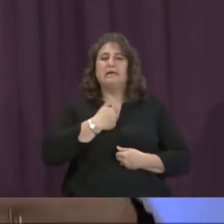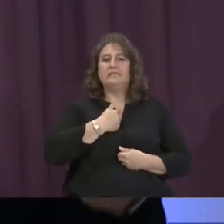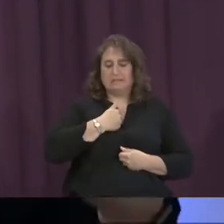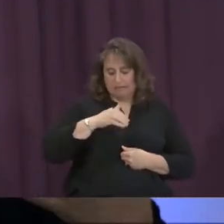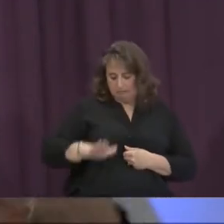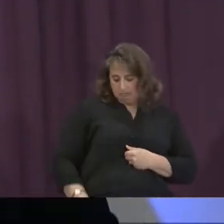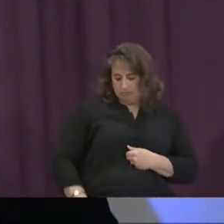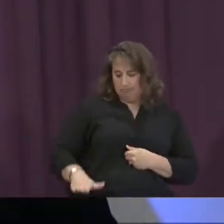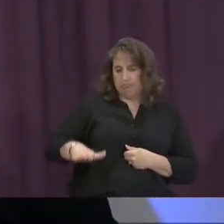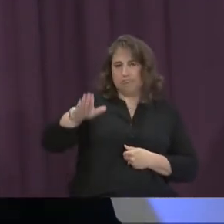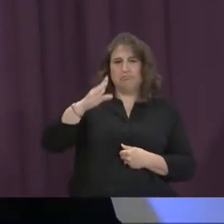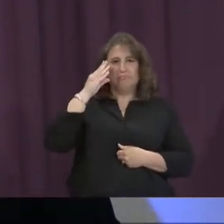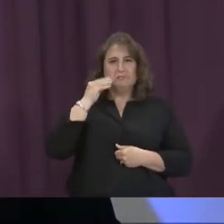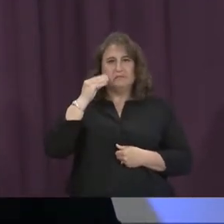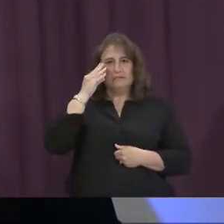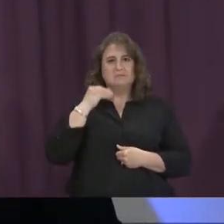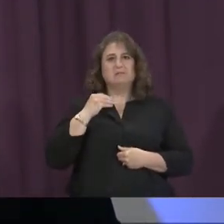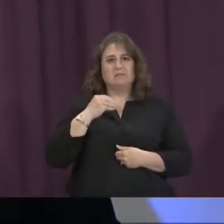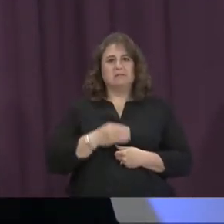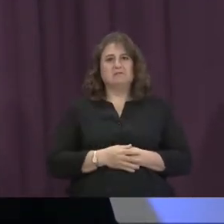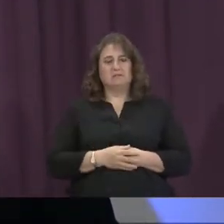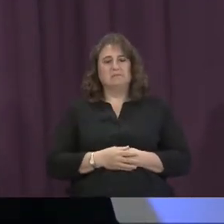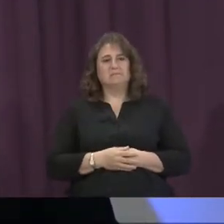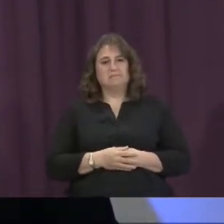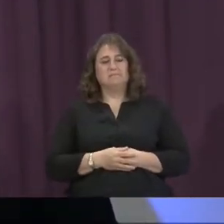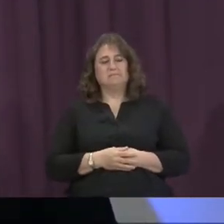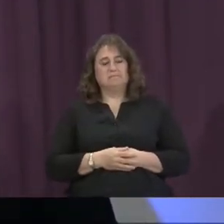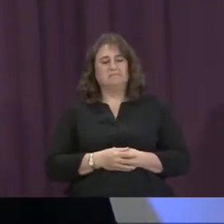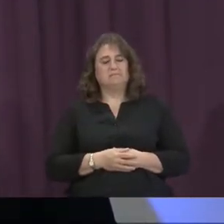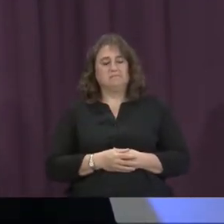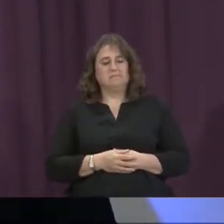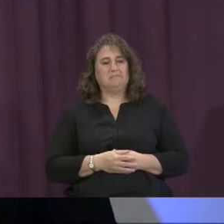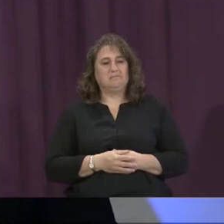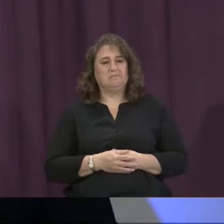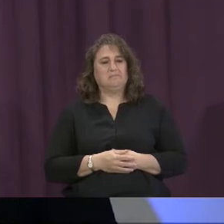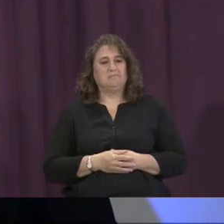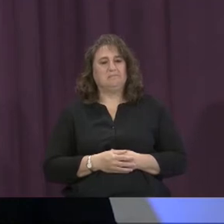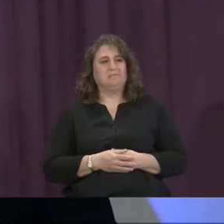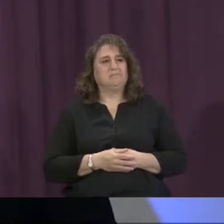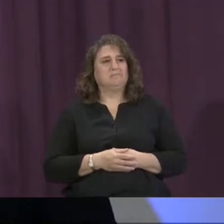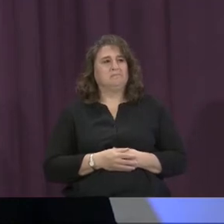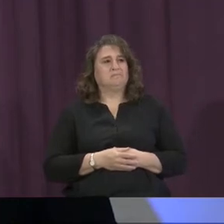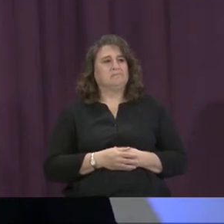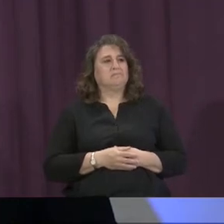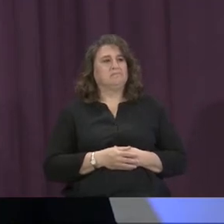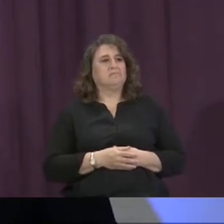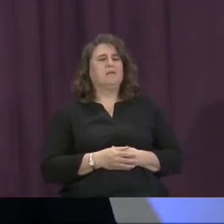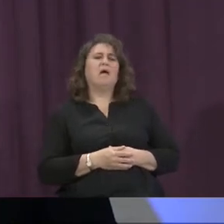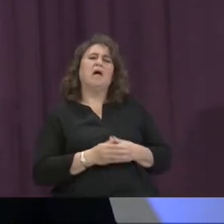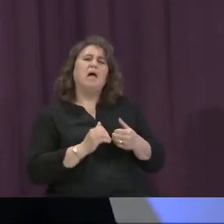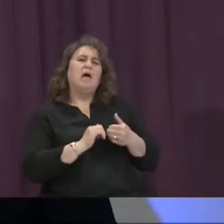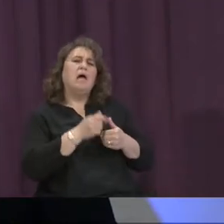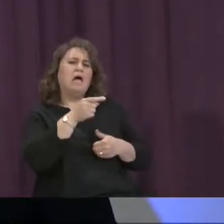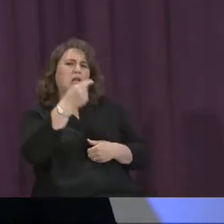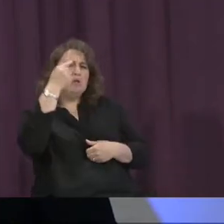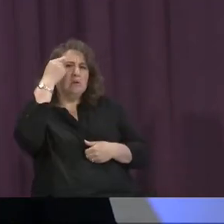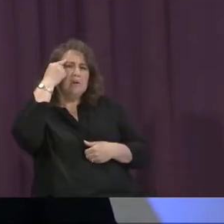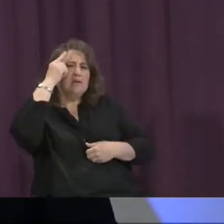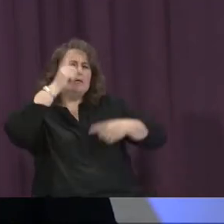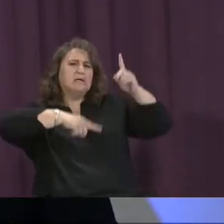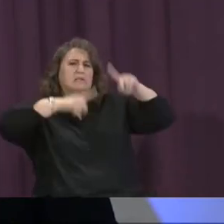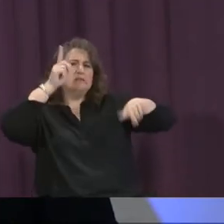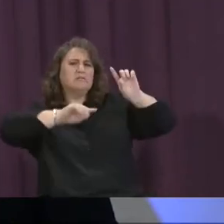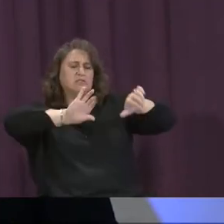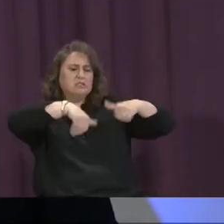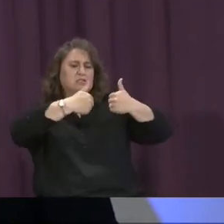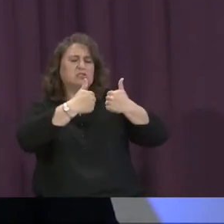grew up and how I, I was, I was raised with all those experiences. Perfect. How, how do you feel that diversity challenged you